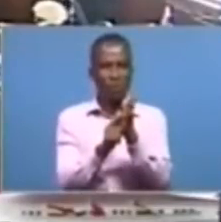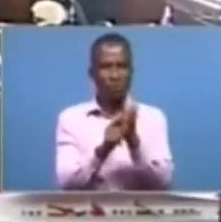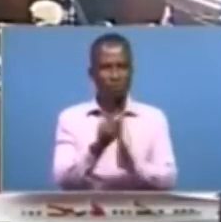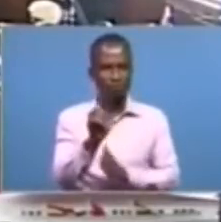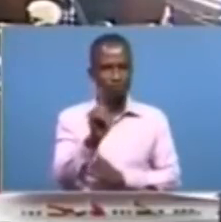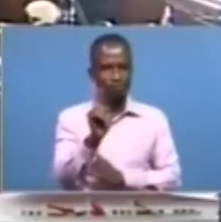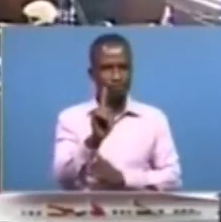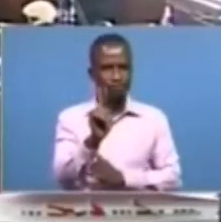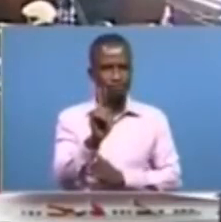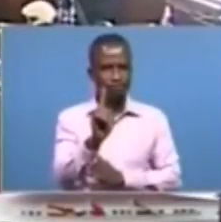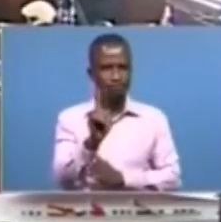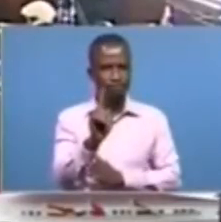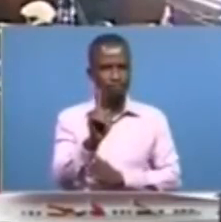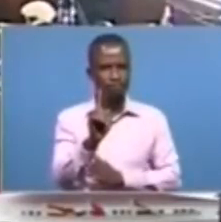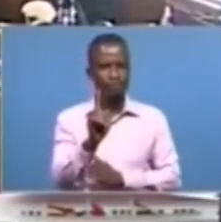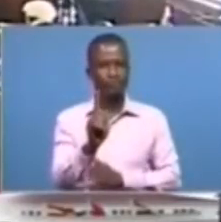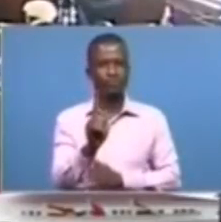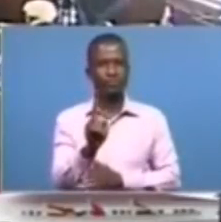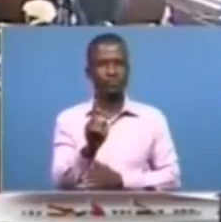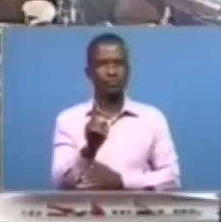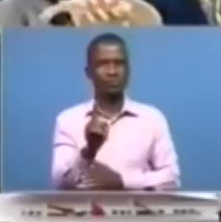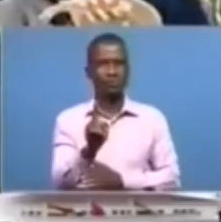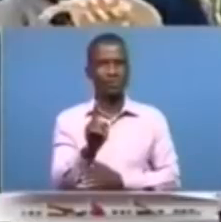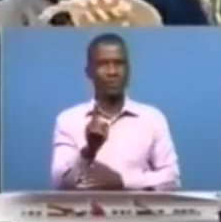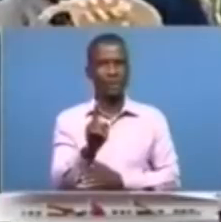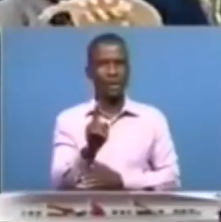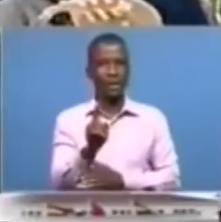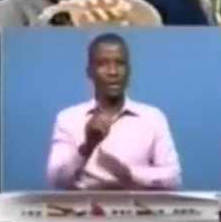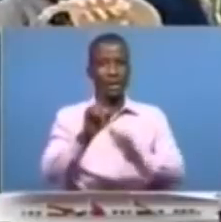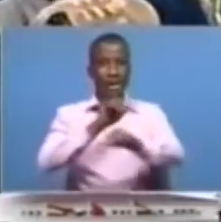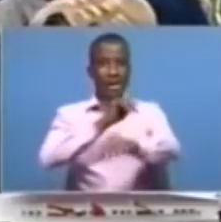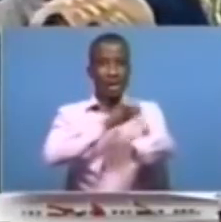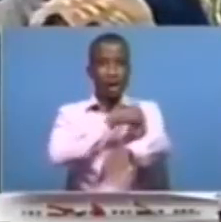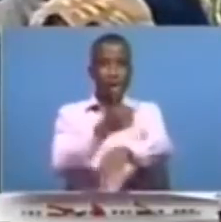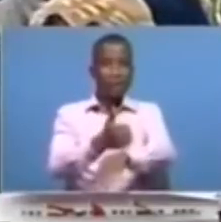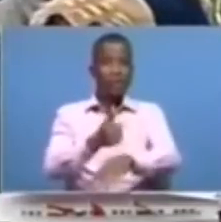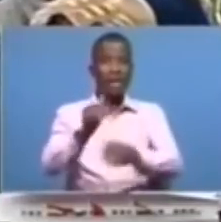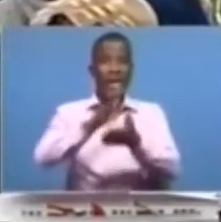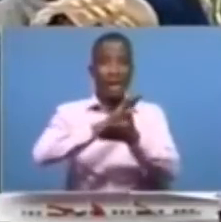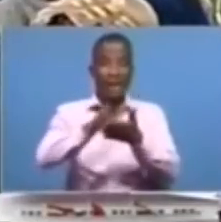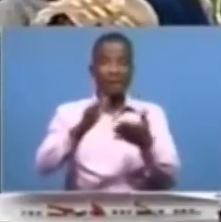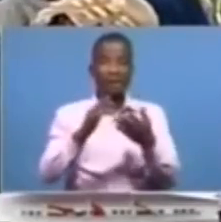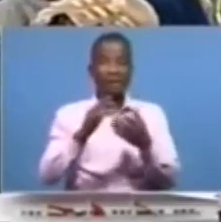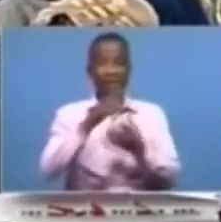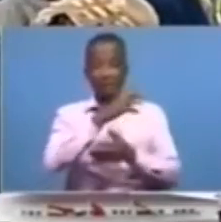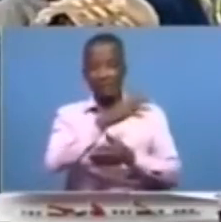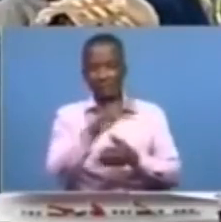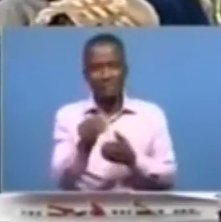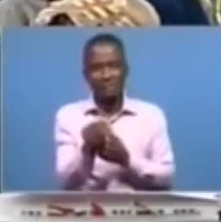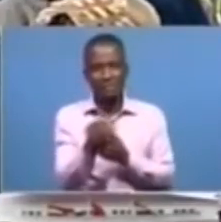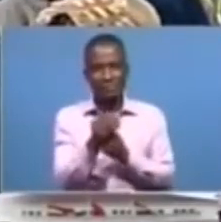my lords, the authorities are clear, and we have cited